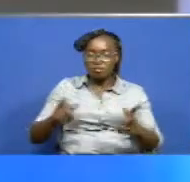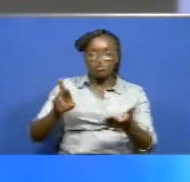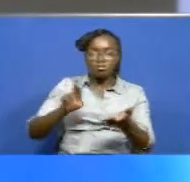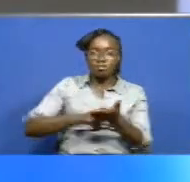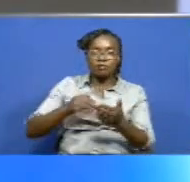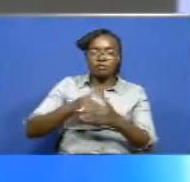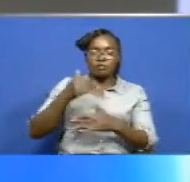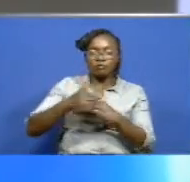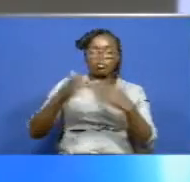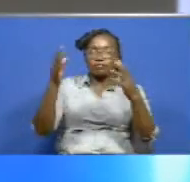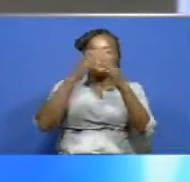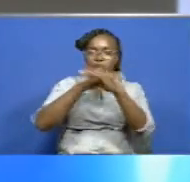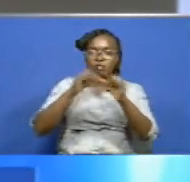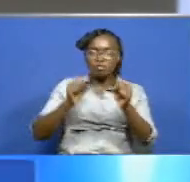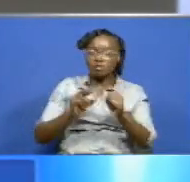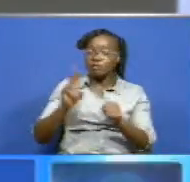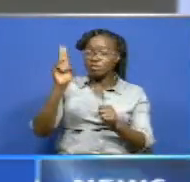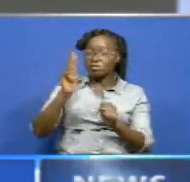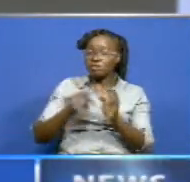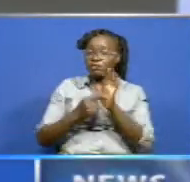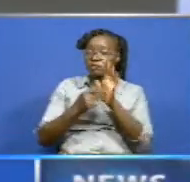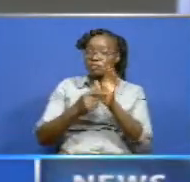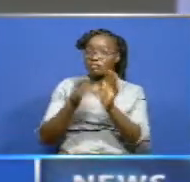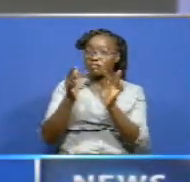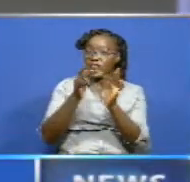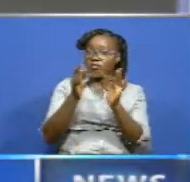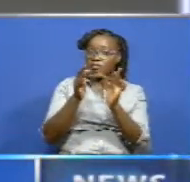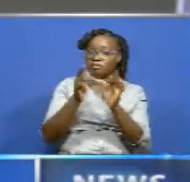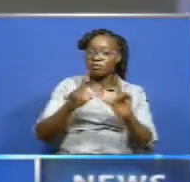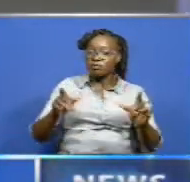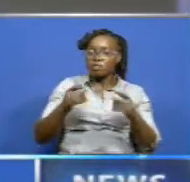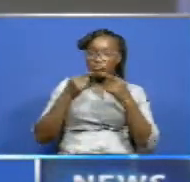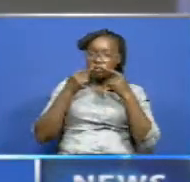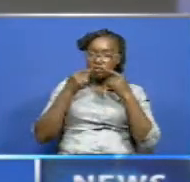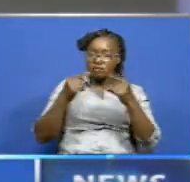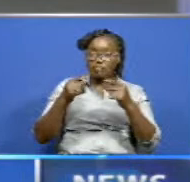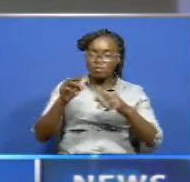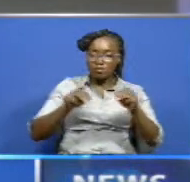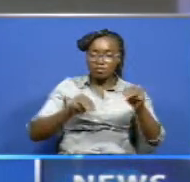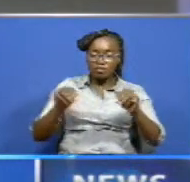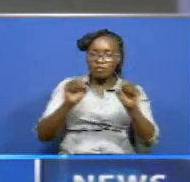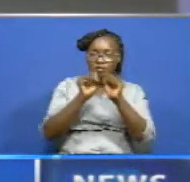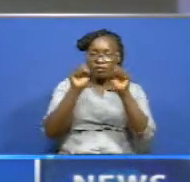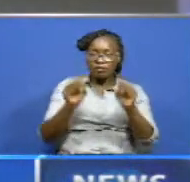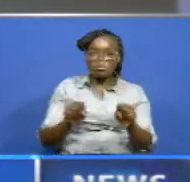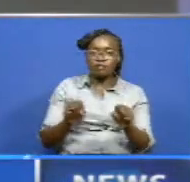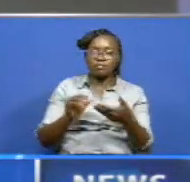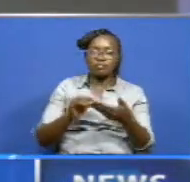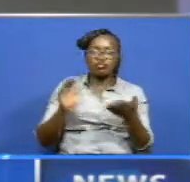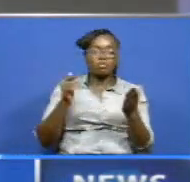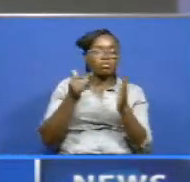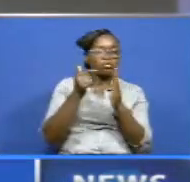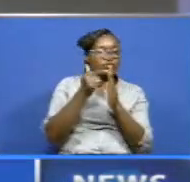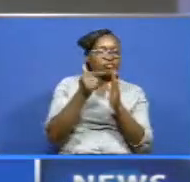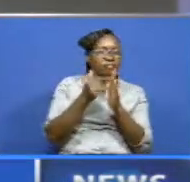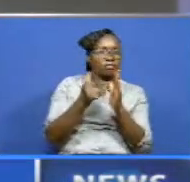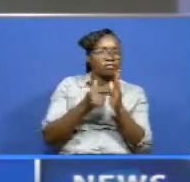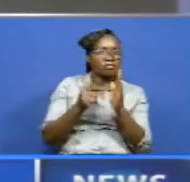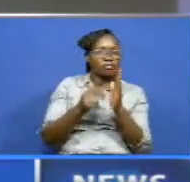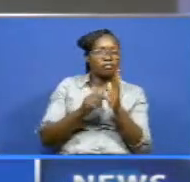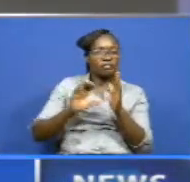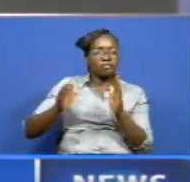President Uhuru Kenyatta unveiled a digital land information management system. For this and more details in